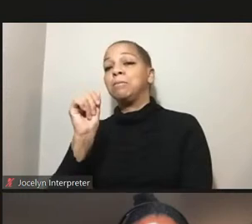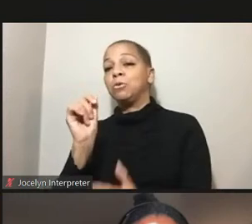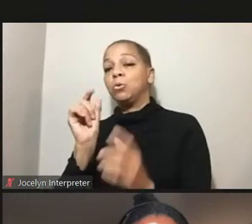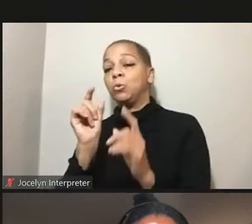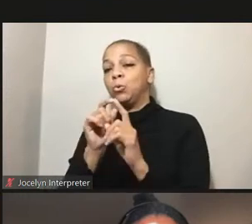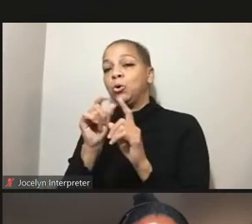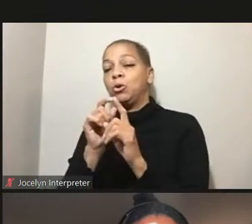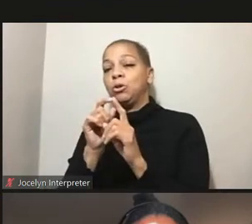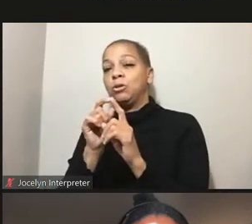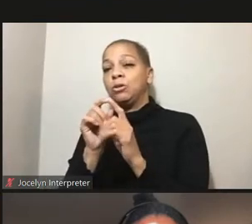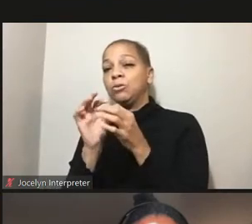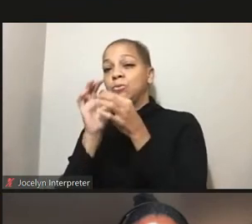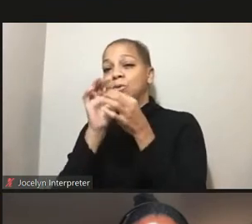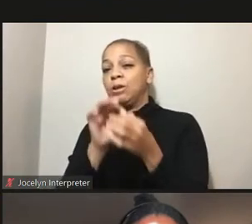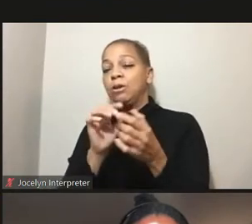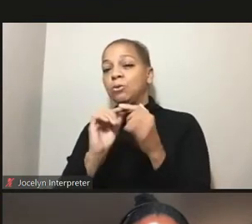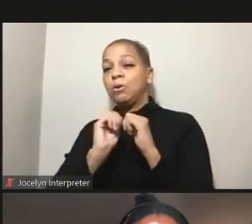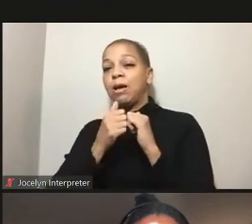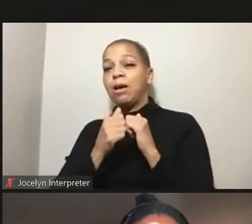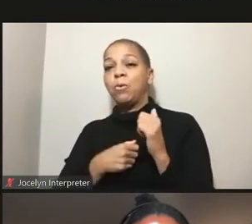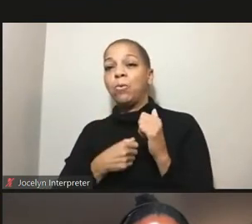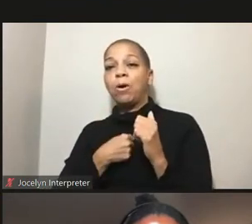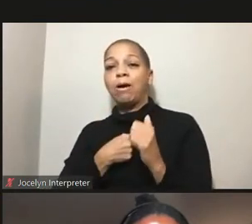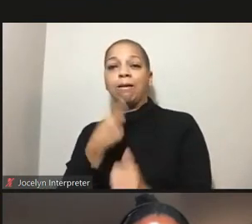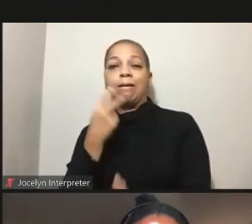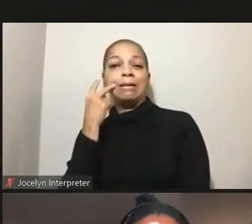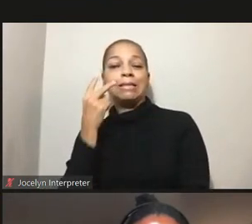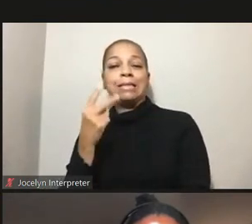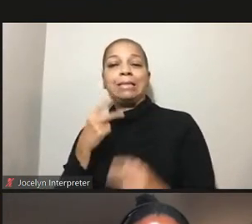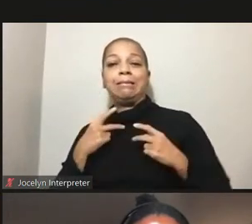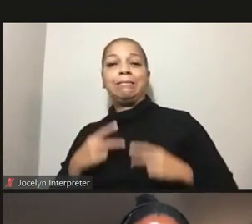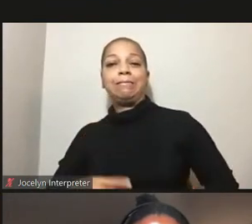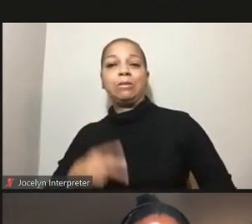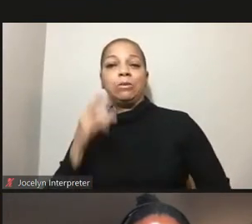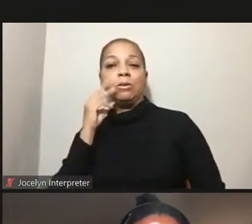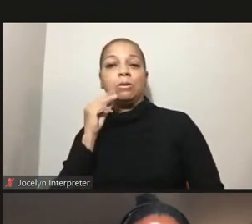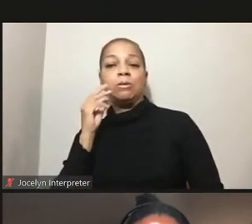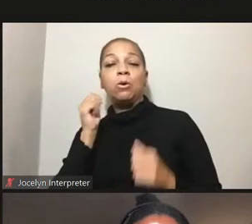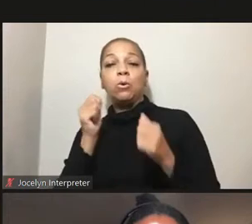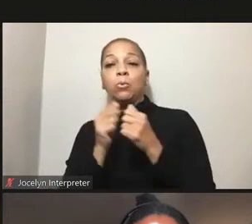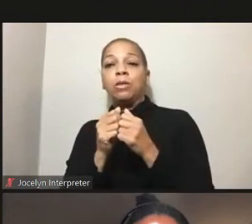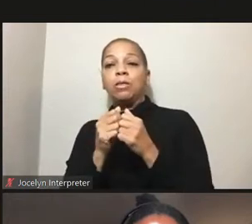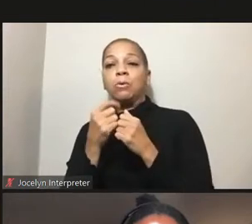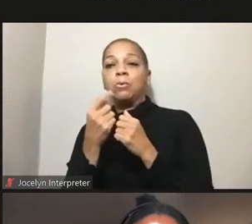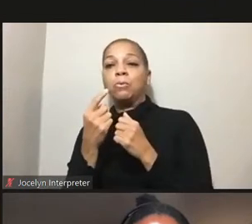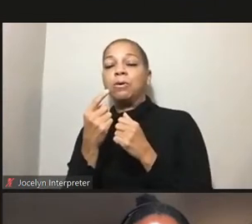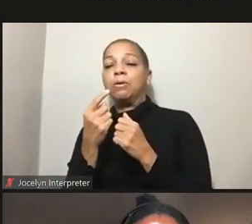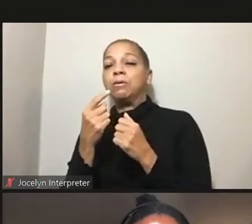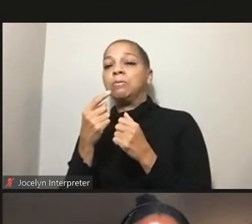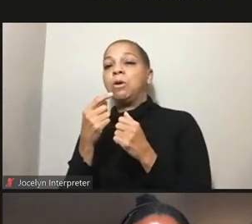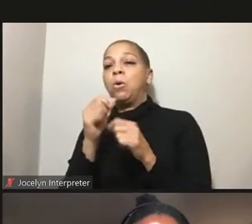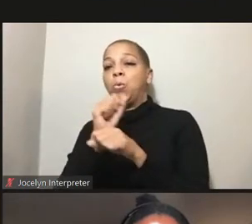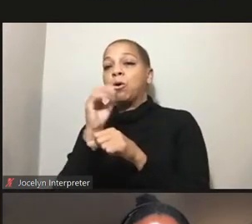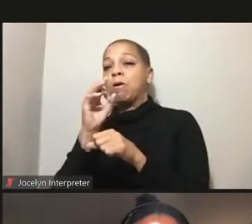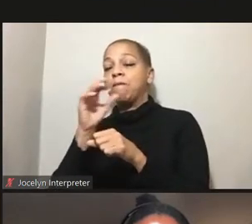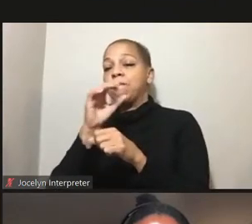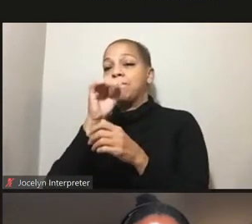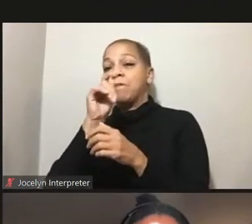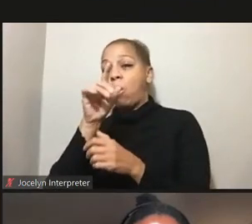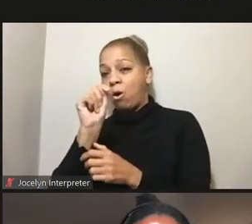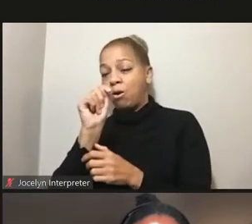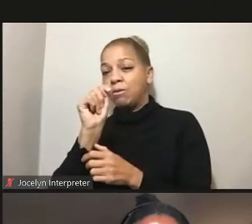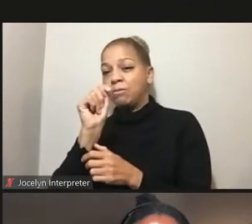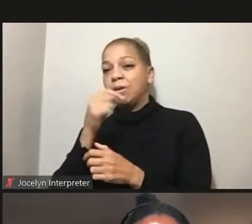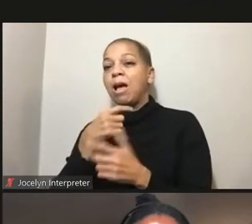how I see a physical experience with a work of art. And I will acknowledge that I have